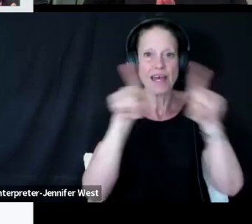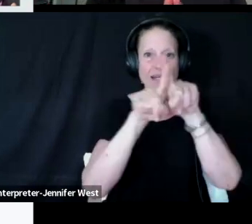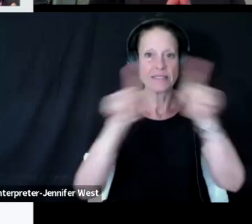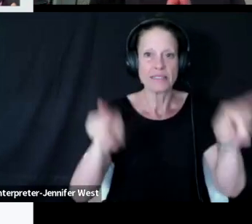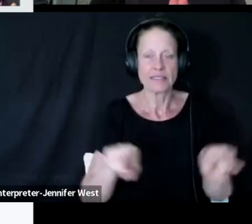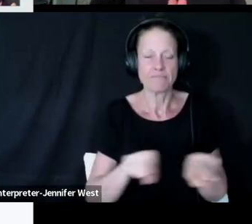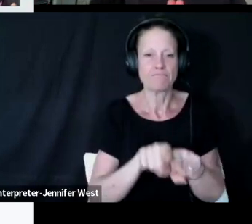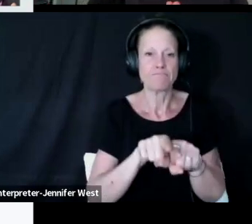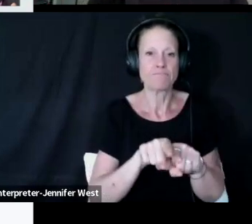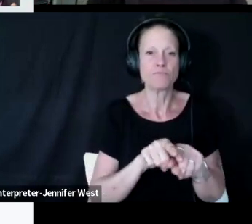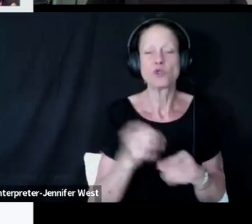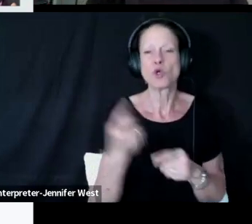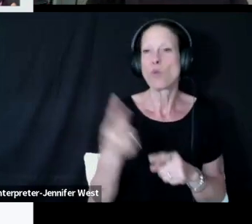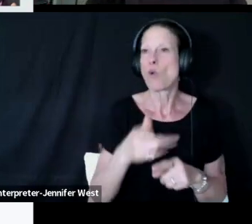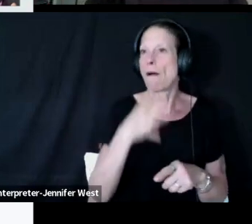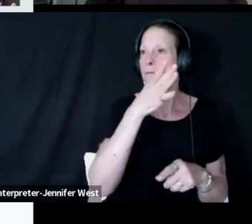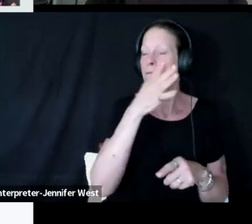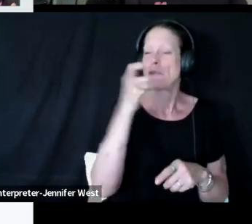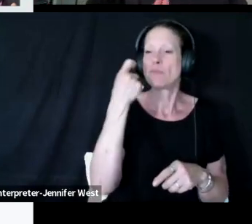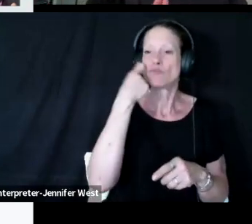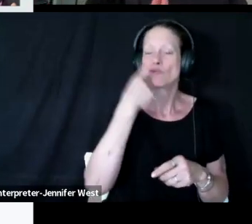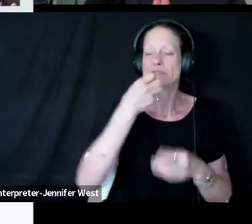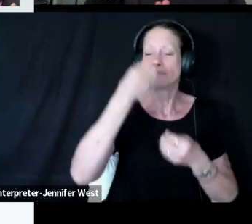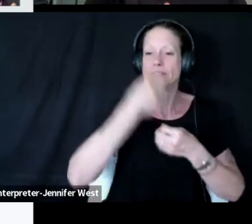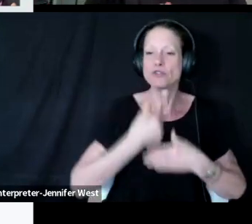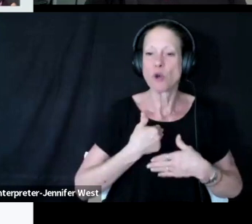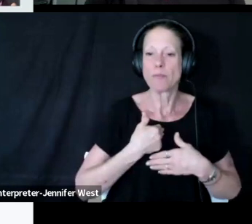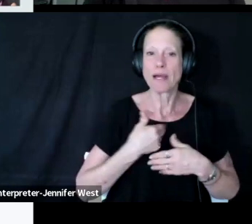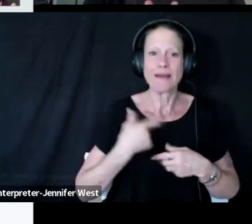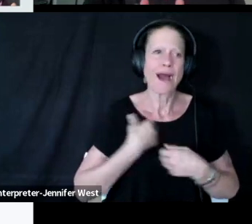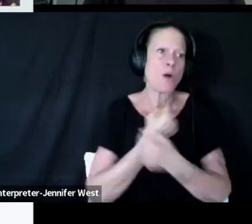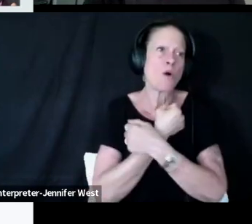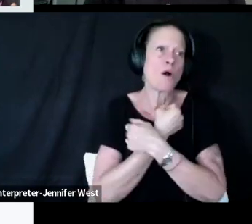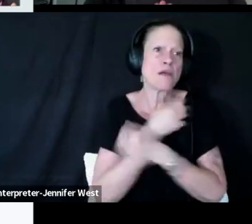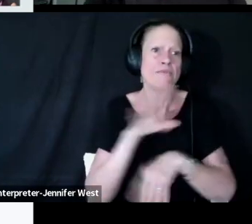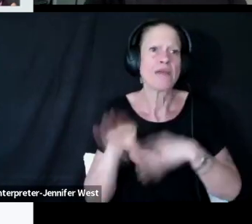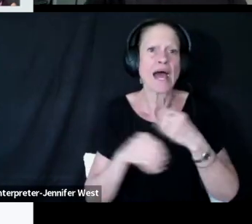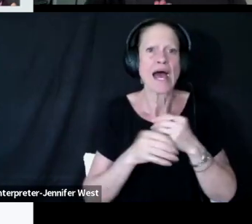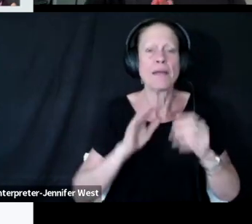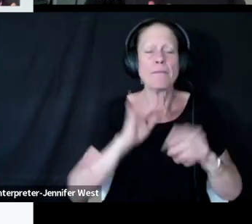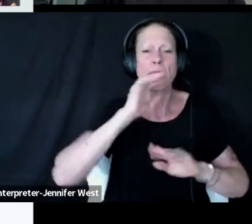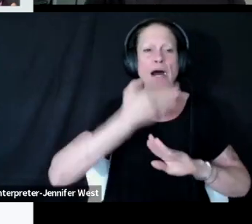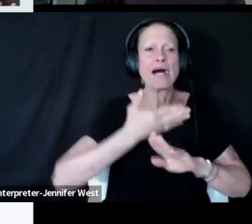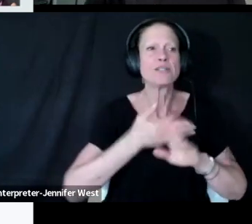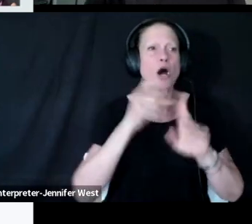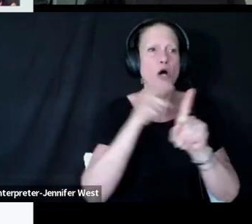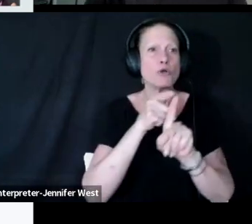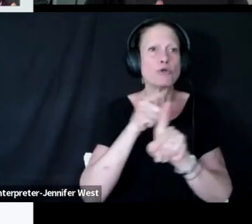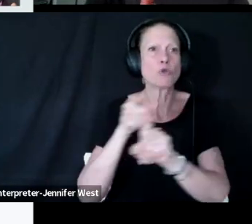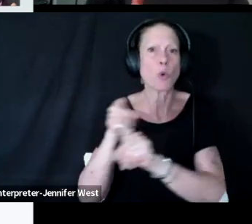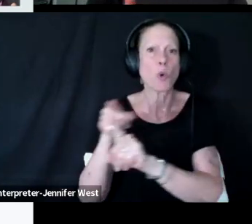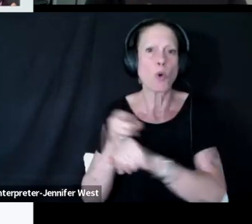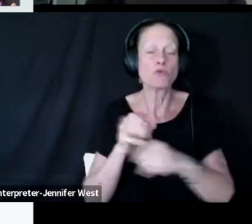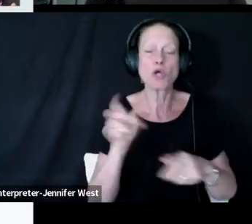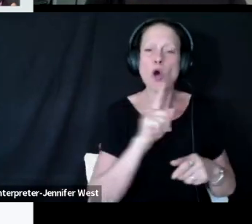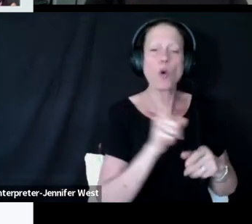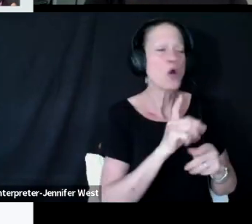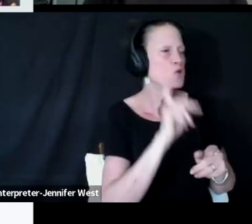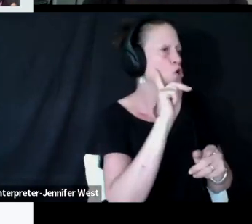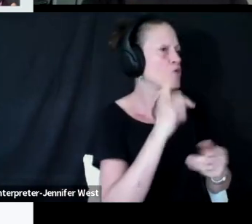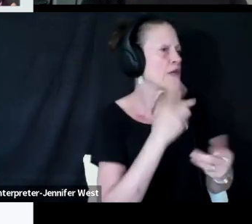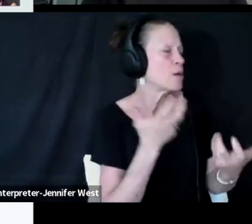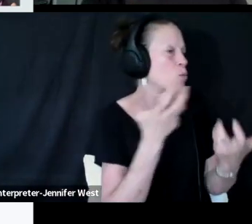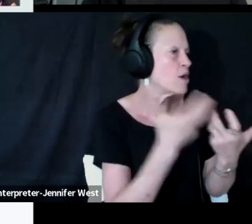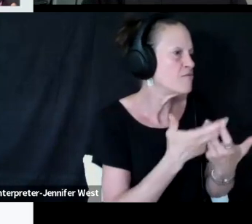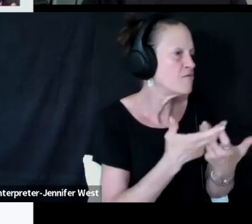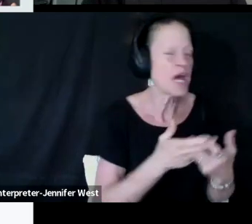had a mom recently say to me, I would love to add my daughter's goals. And I said, great, where do you think it would best fit? And she said, well, why